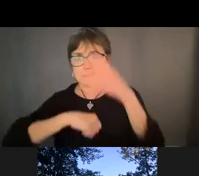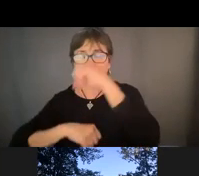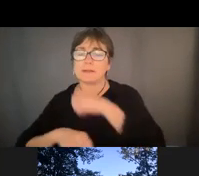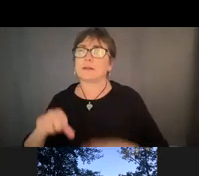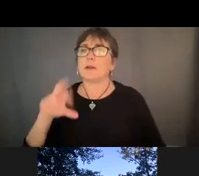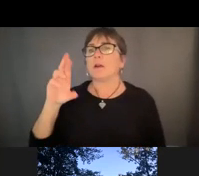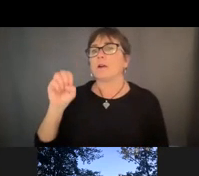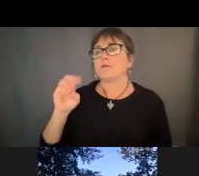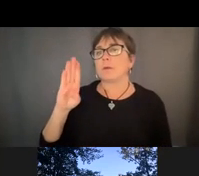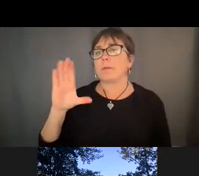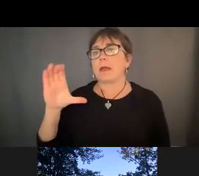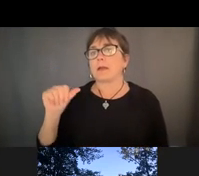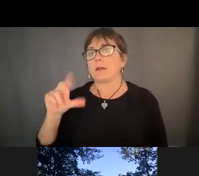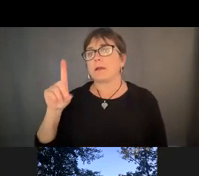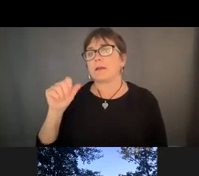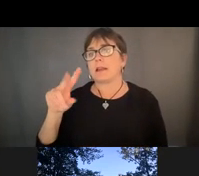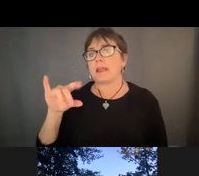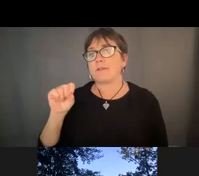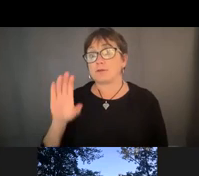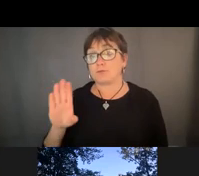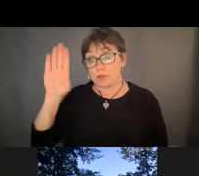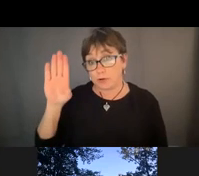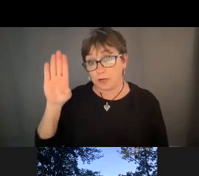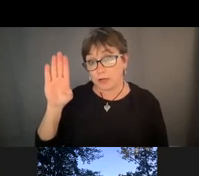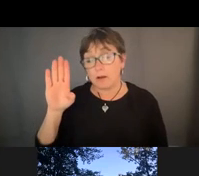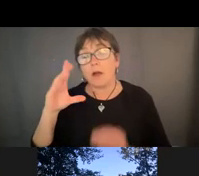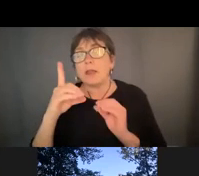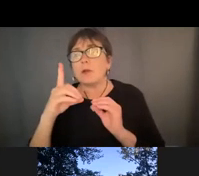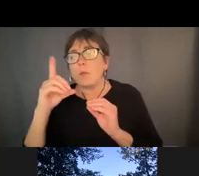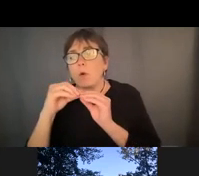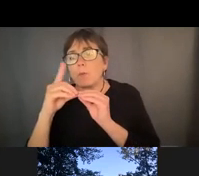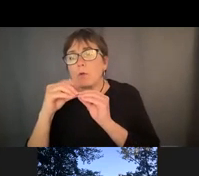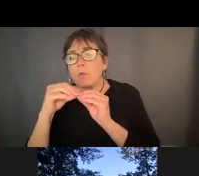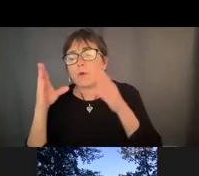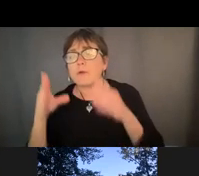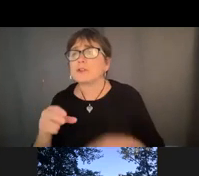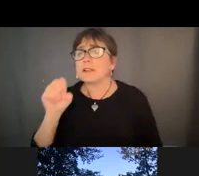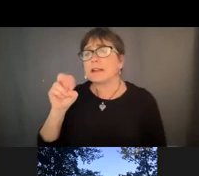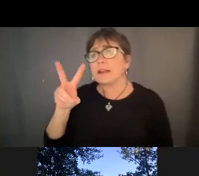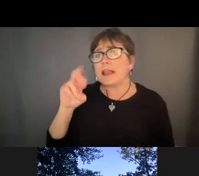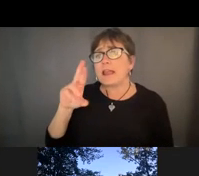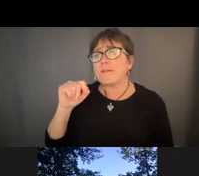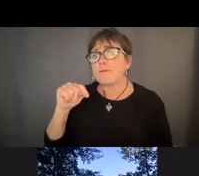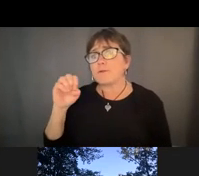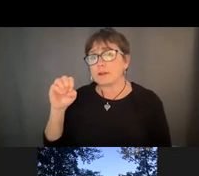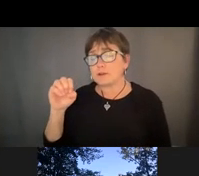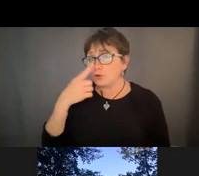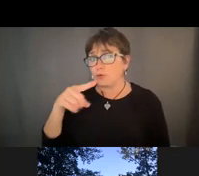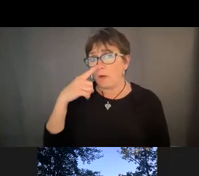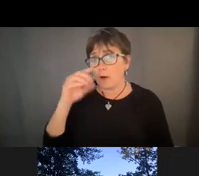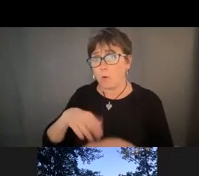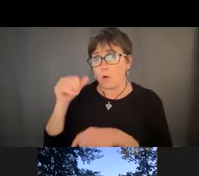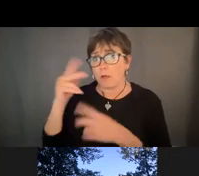Yeah, and there was one other person I saw. Yeah. Everett, can you be in charge of calling on people? Because I can't see